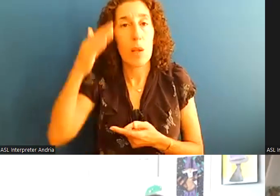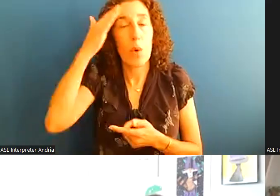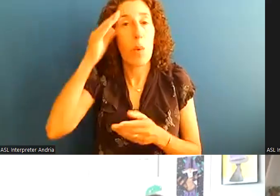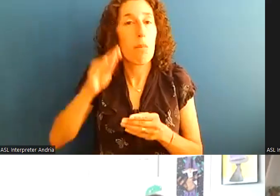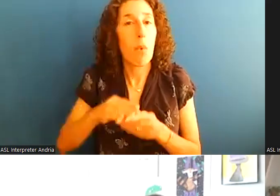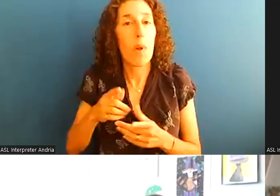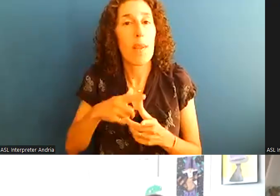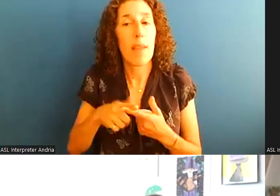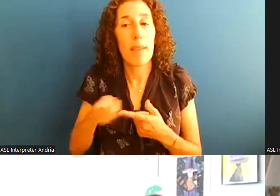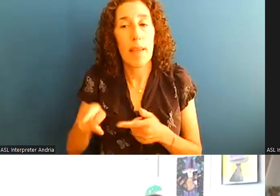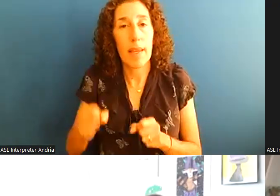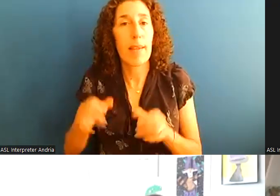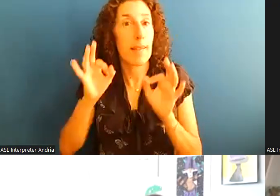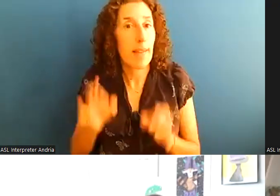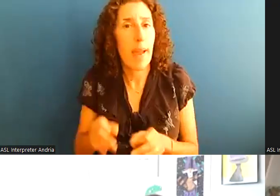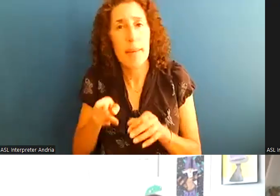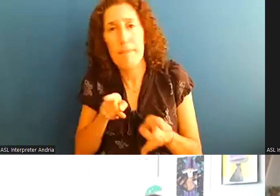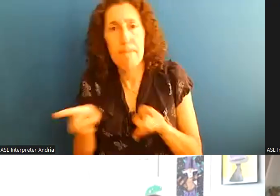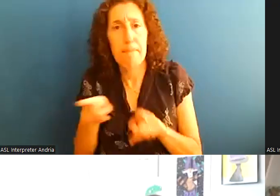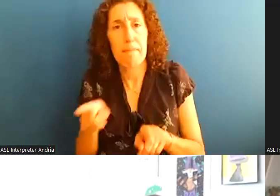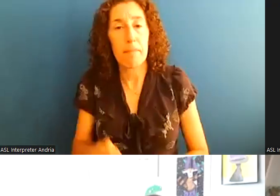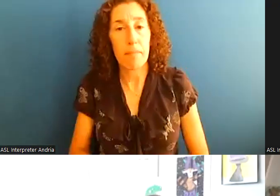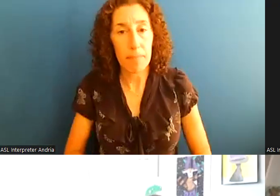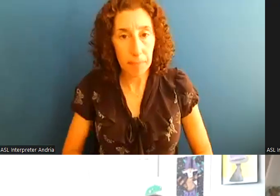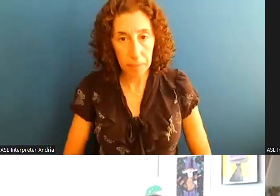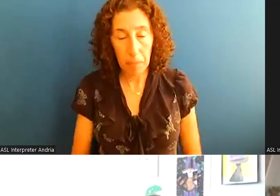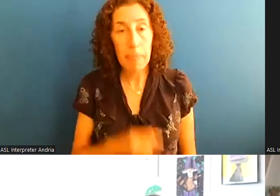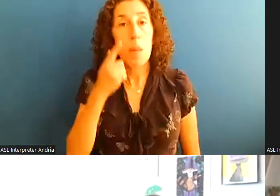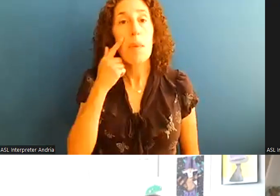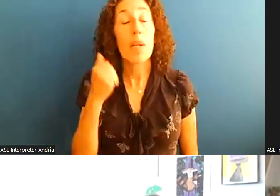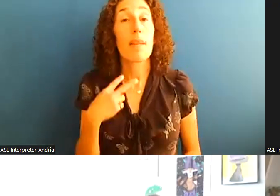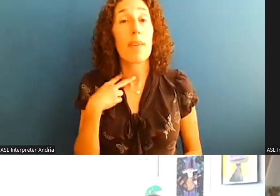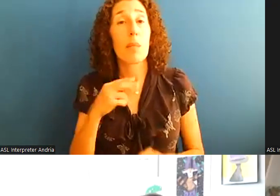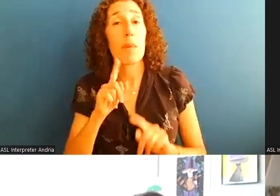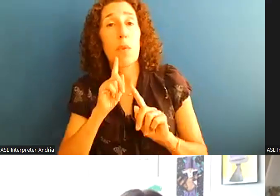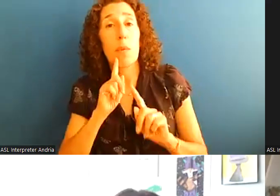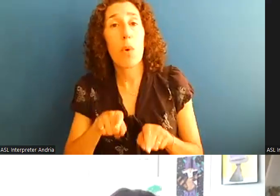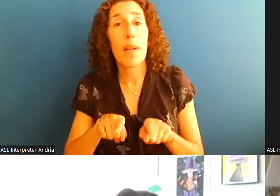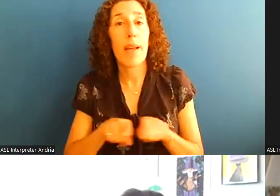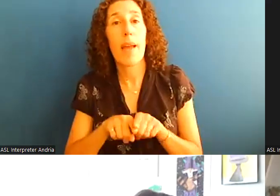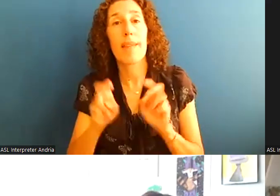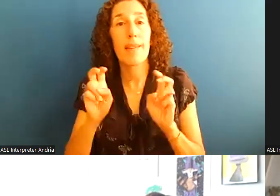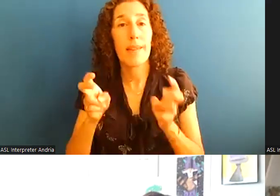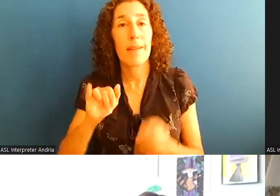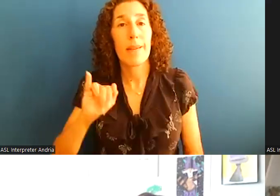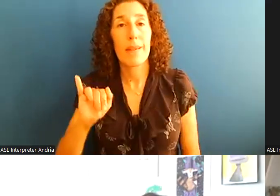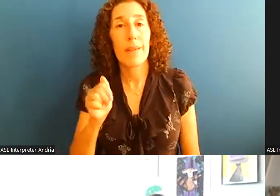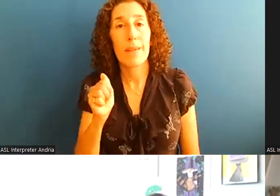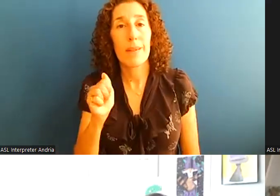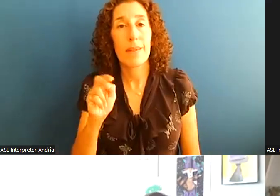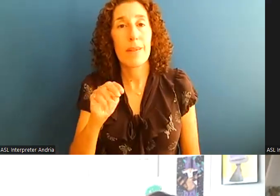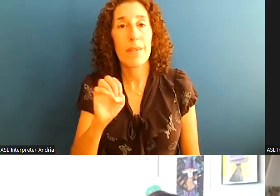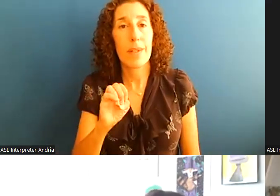times that victims were reporting as Jane Does because of their fear in the investigation,